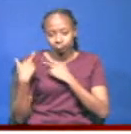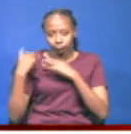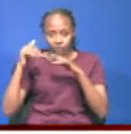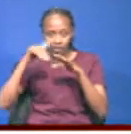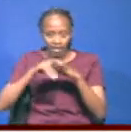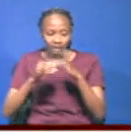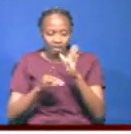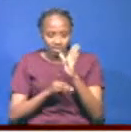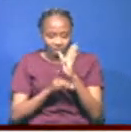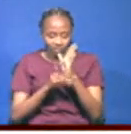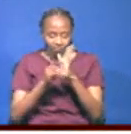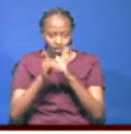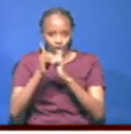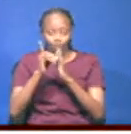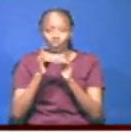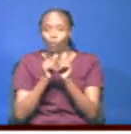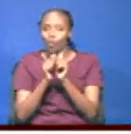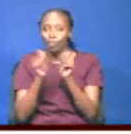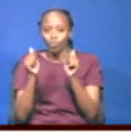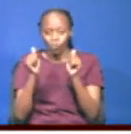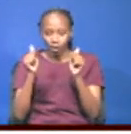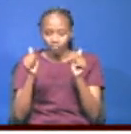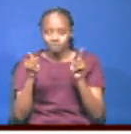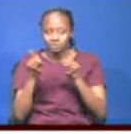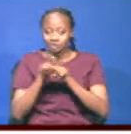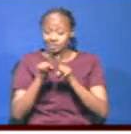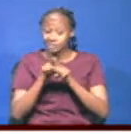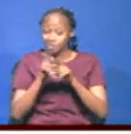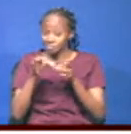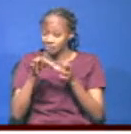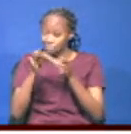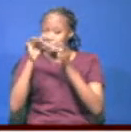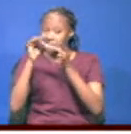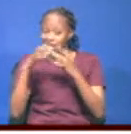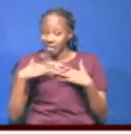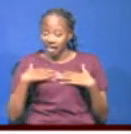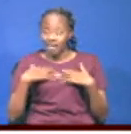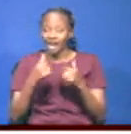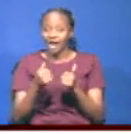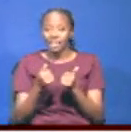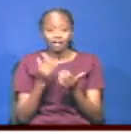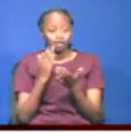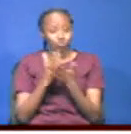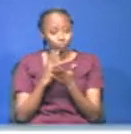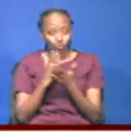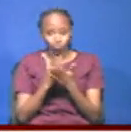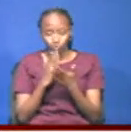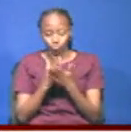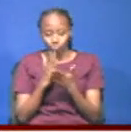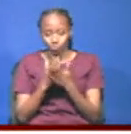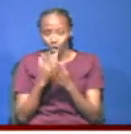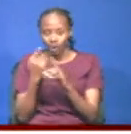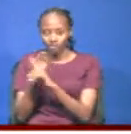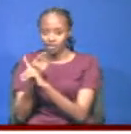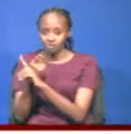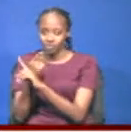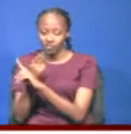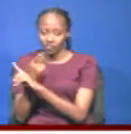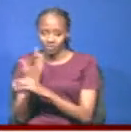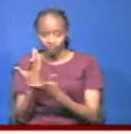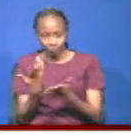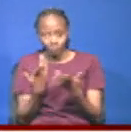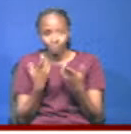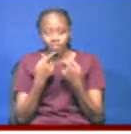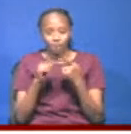development and over. Especially in health, I can see that health is clustering, and I think many more will